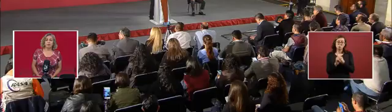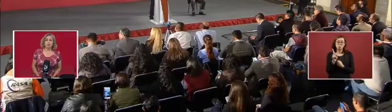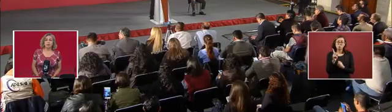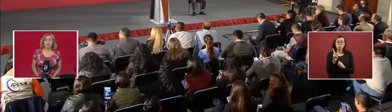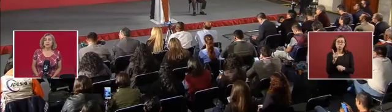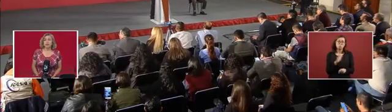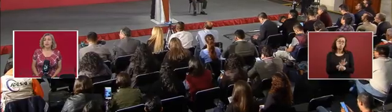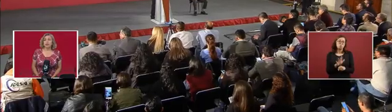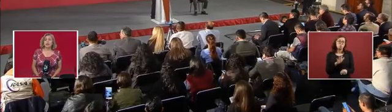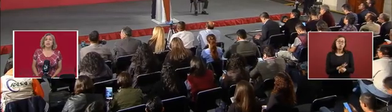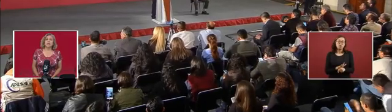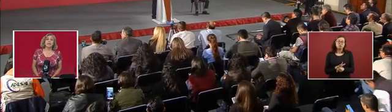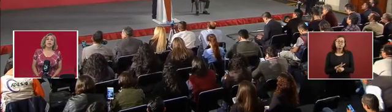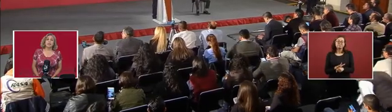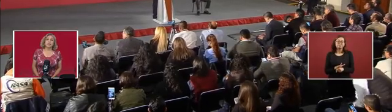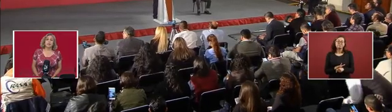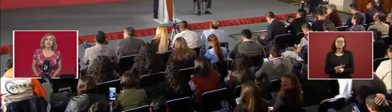sick with dengue.